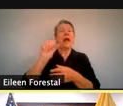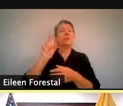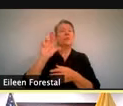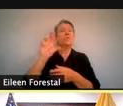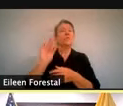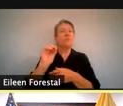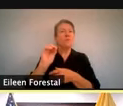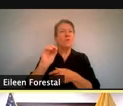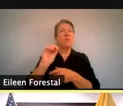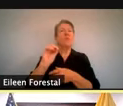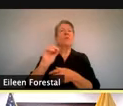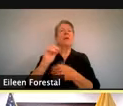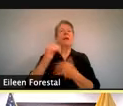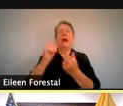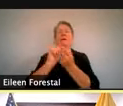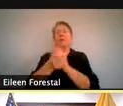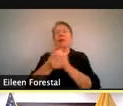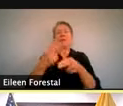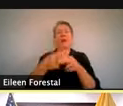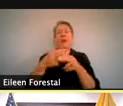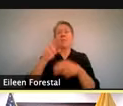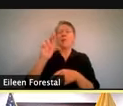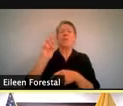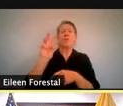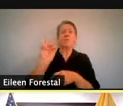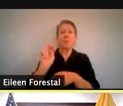have a multi-decades-long career in public